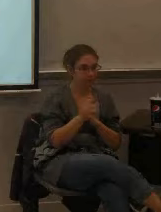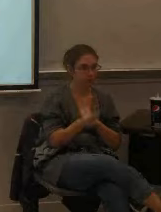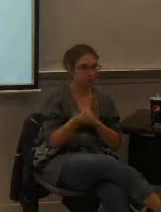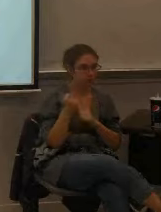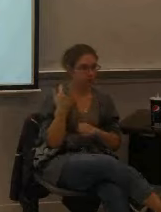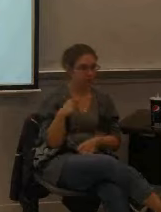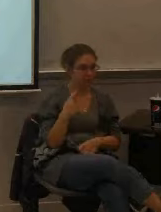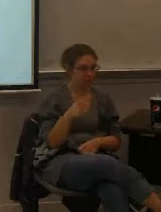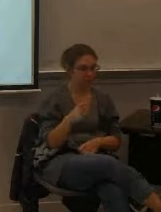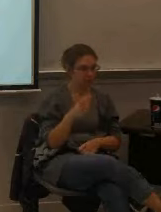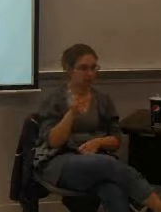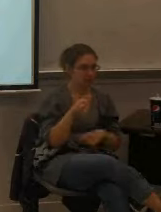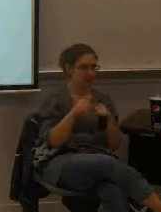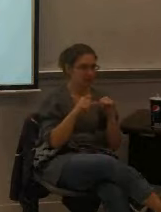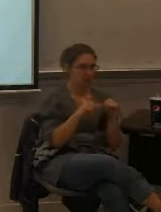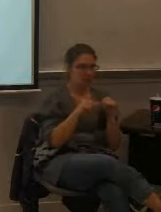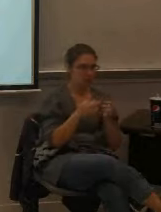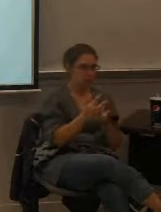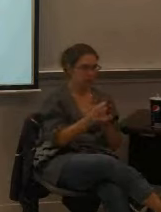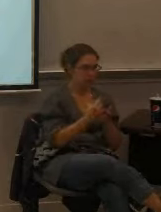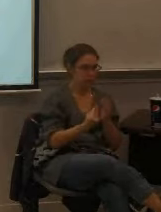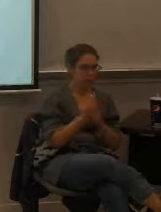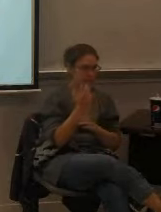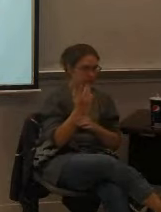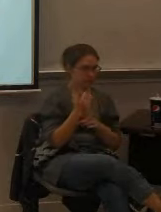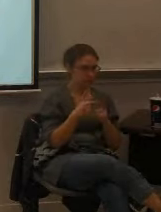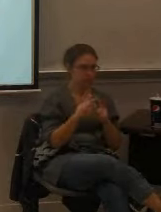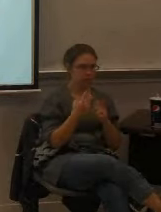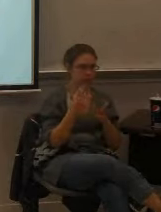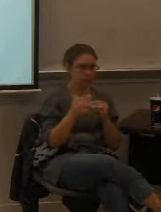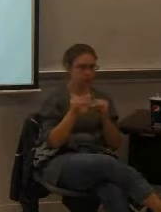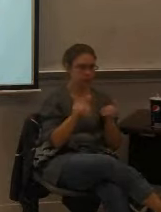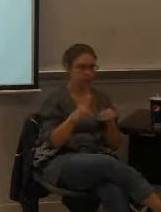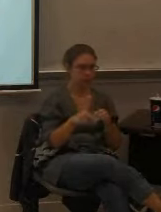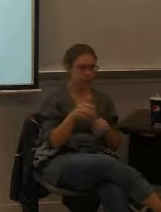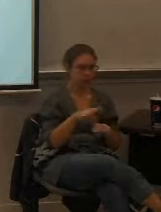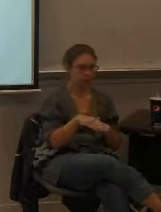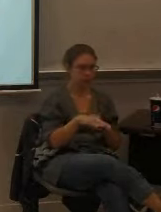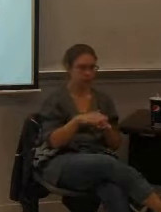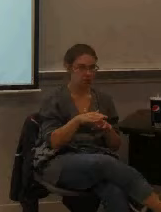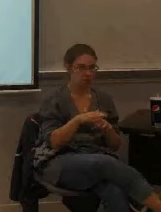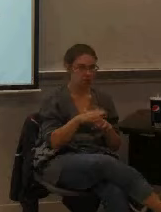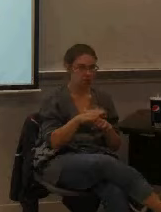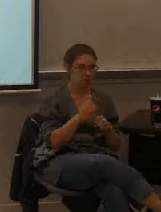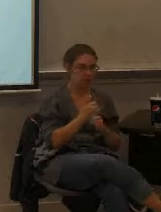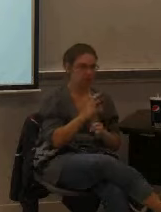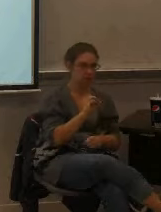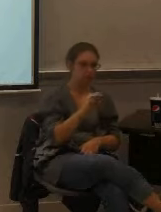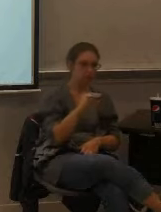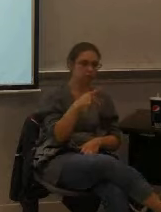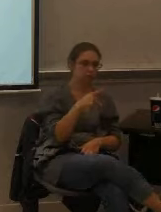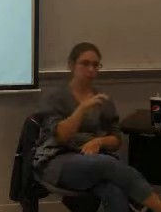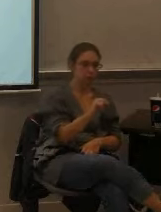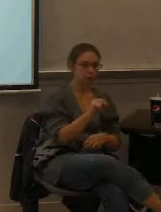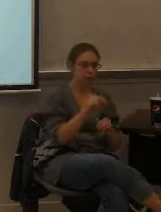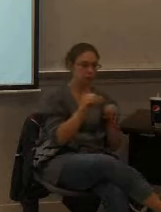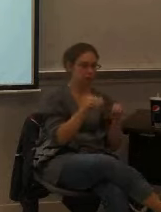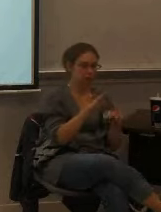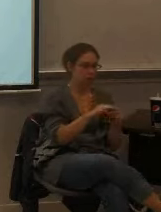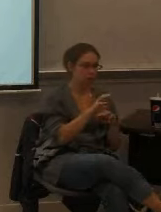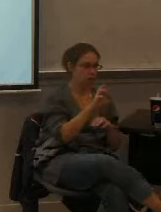removing phosphorus, they'll have to continuously harvest plants and then maybe put them on, make compost out of them and put them on cropland